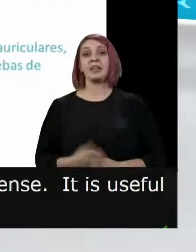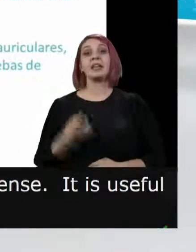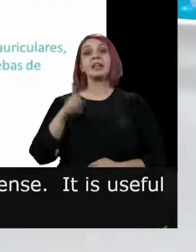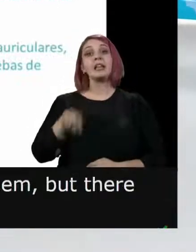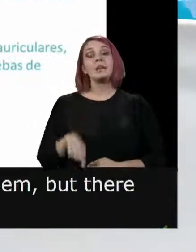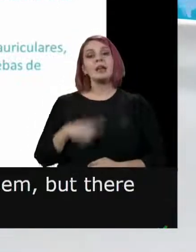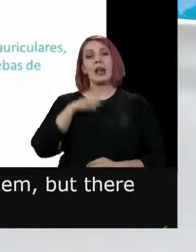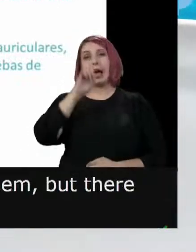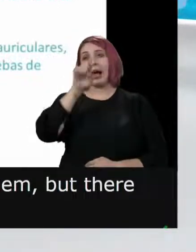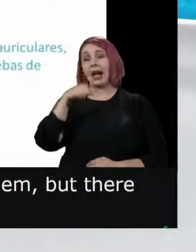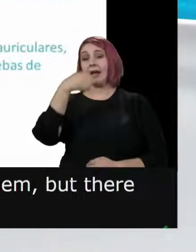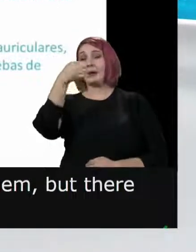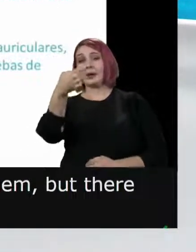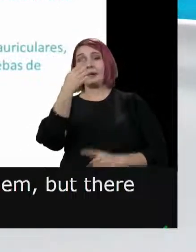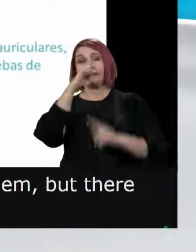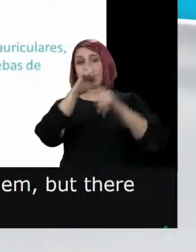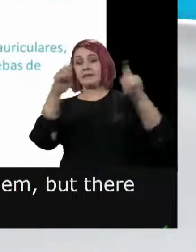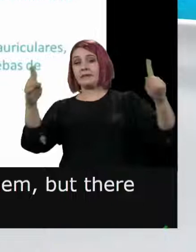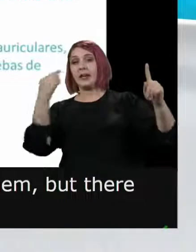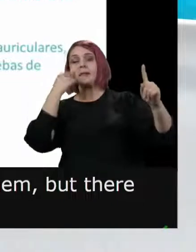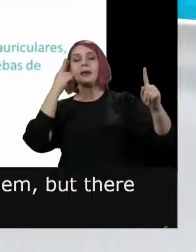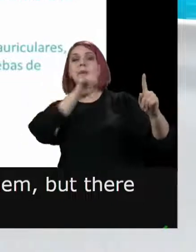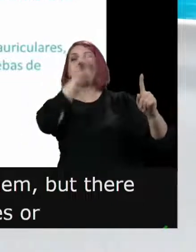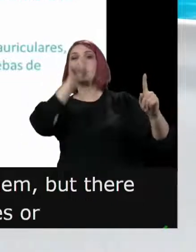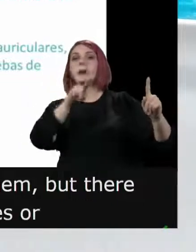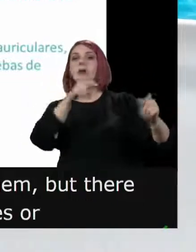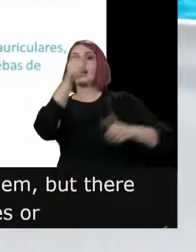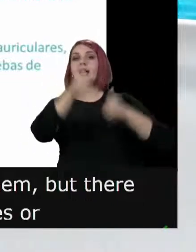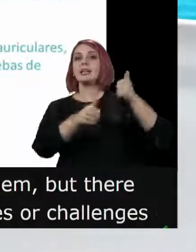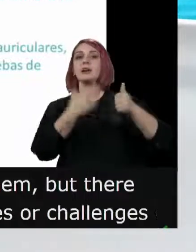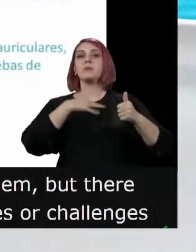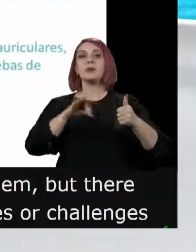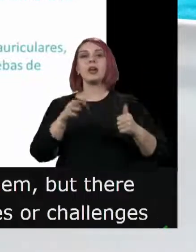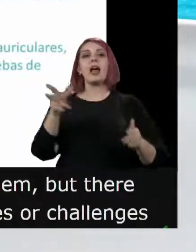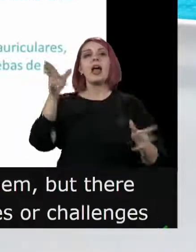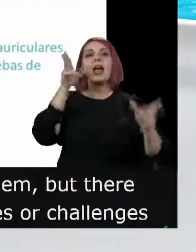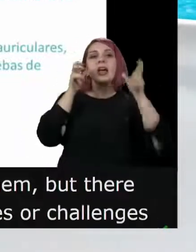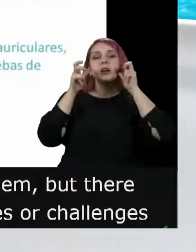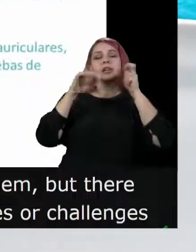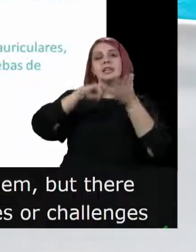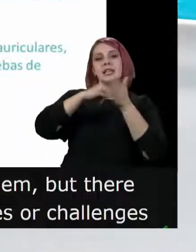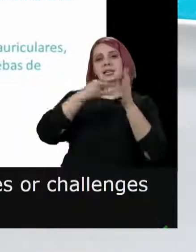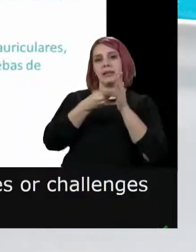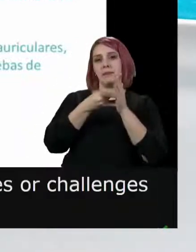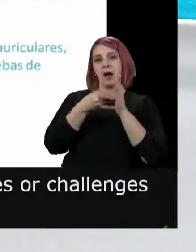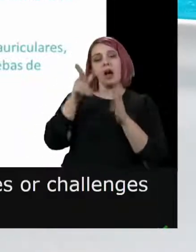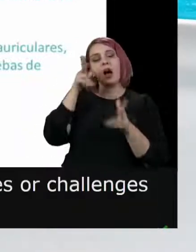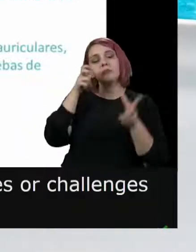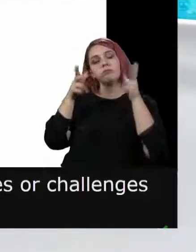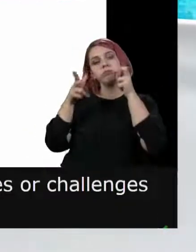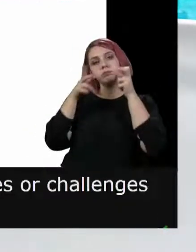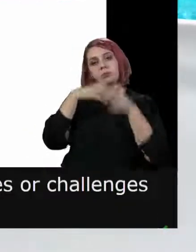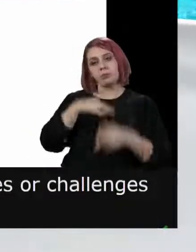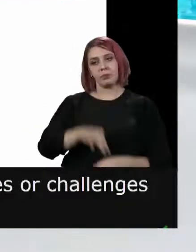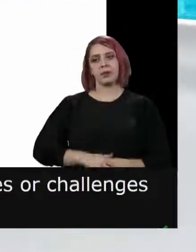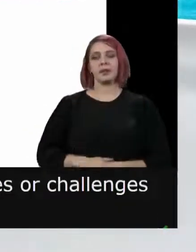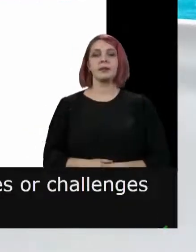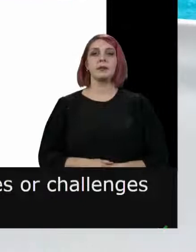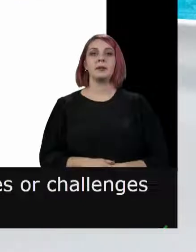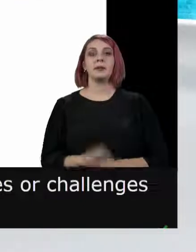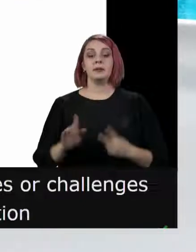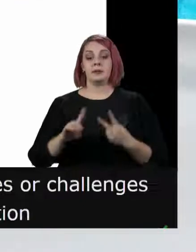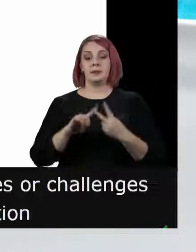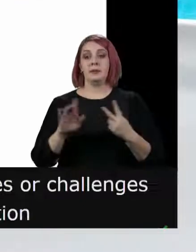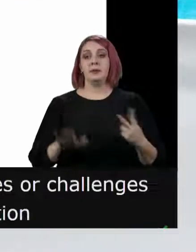or challenges that that can really benefit from this different information that we're providing. Now,